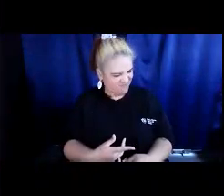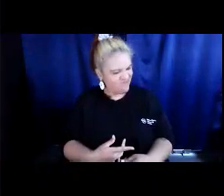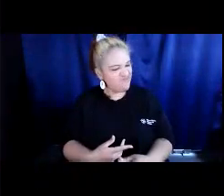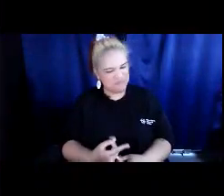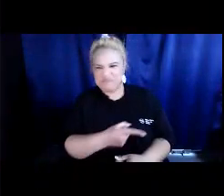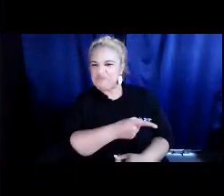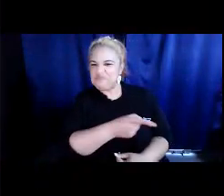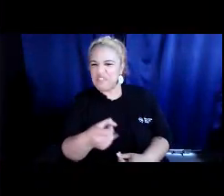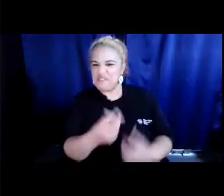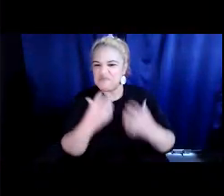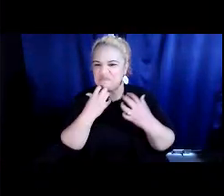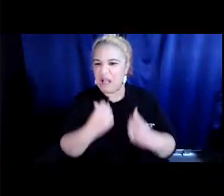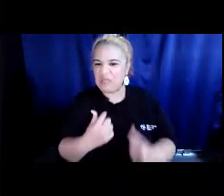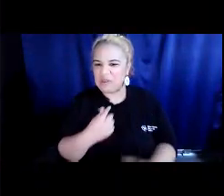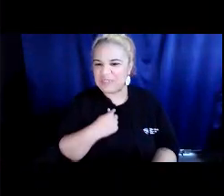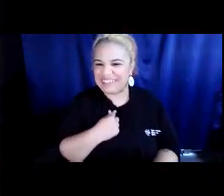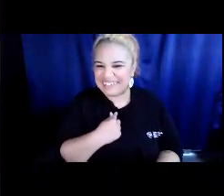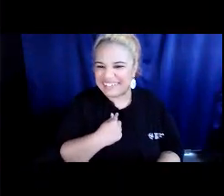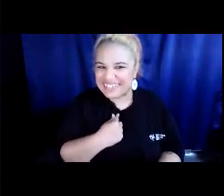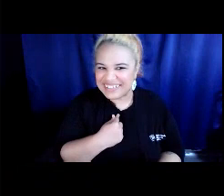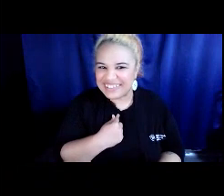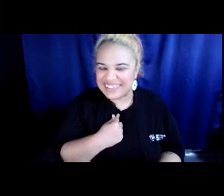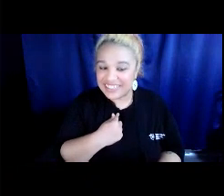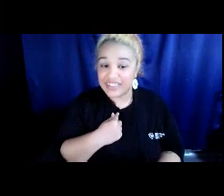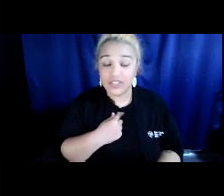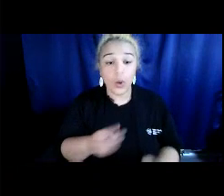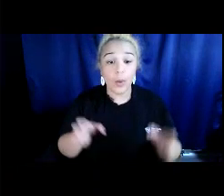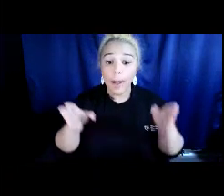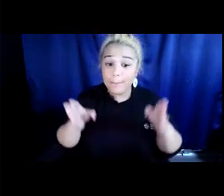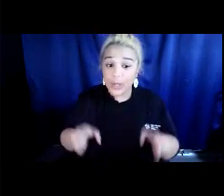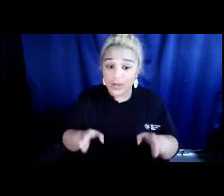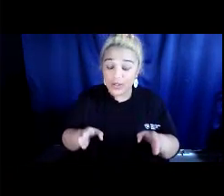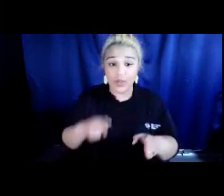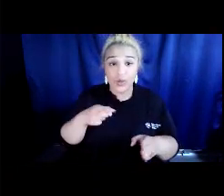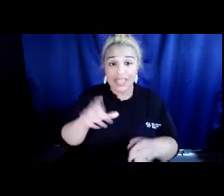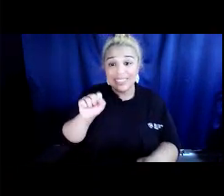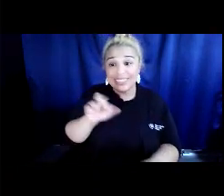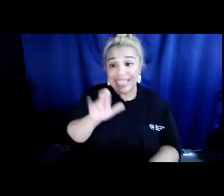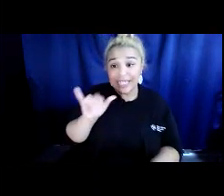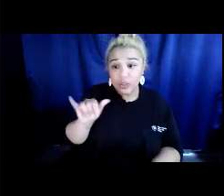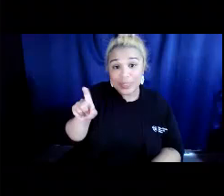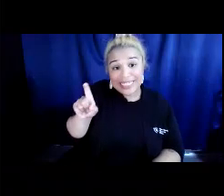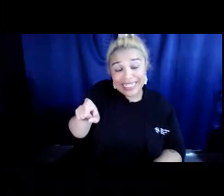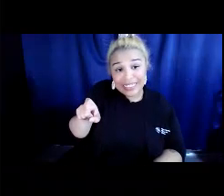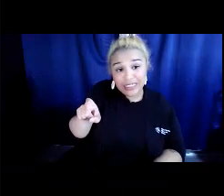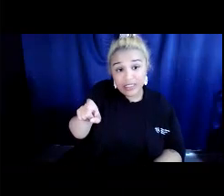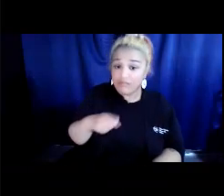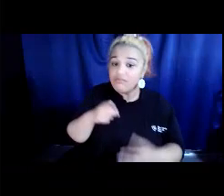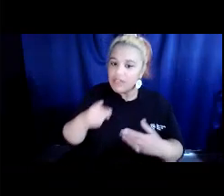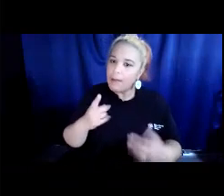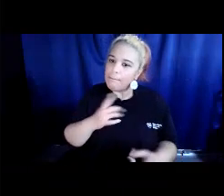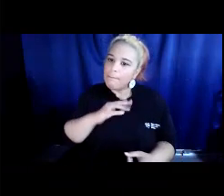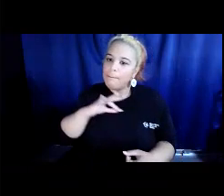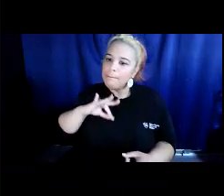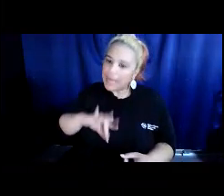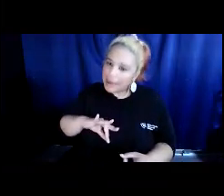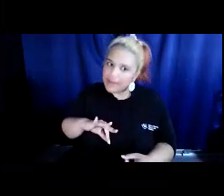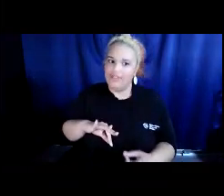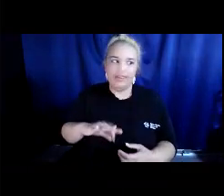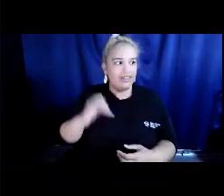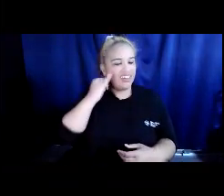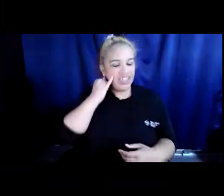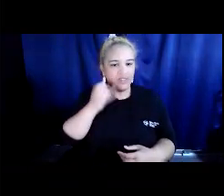everyone. Individuals with sensory needs may benefit from sensory inclusive practices. This